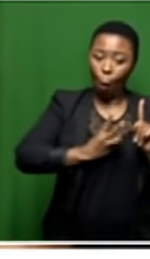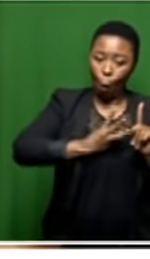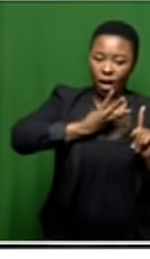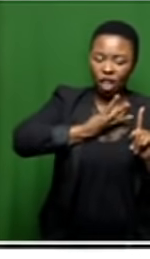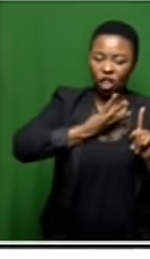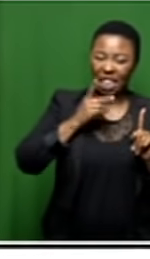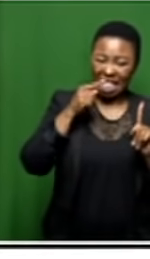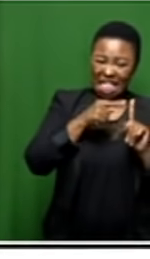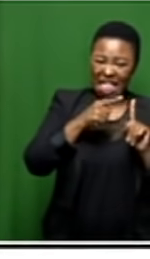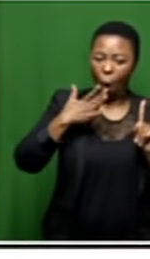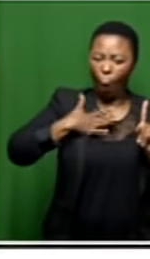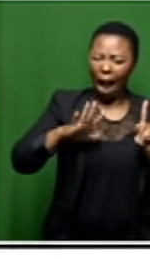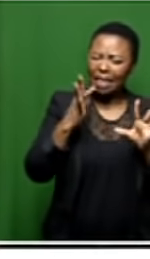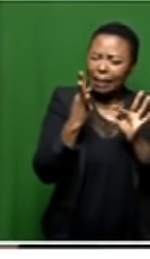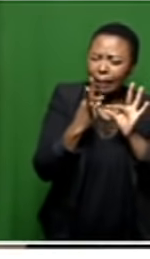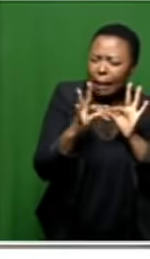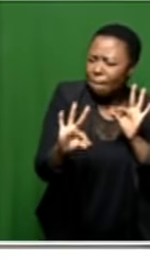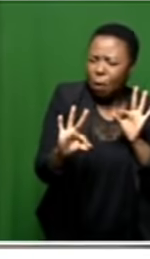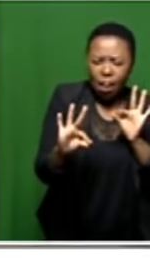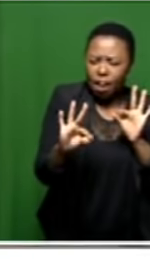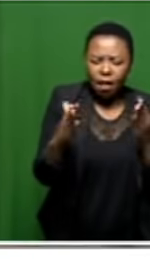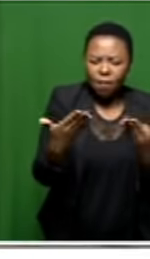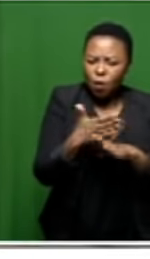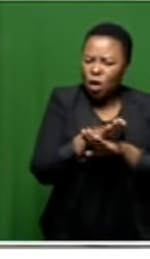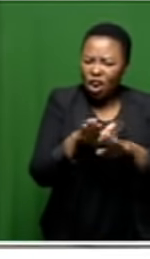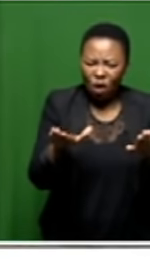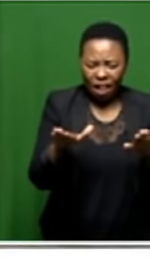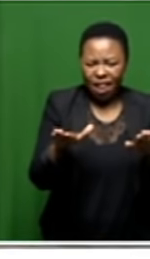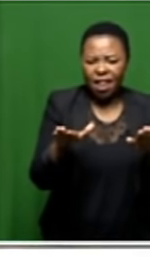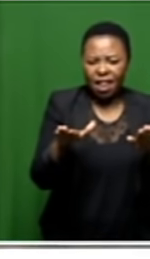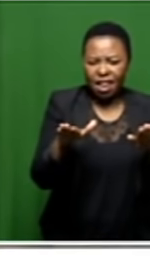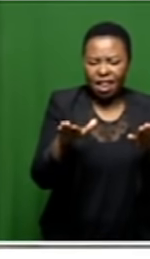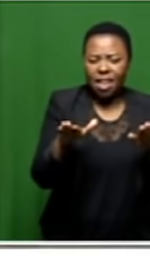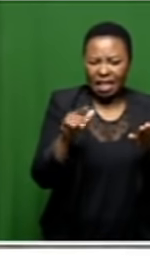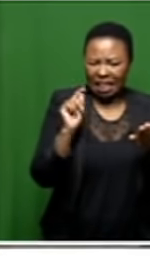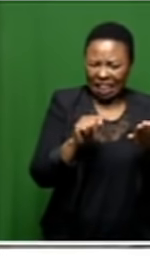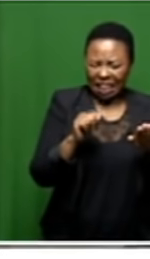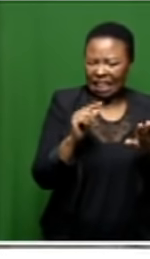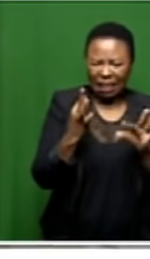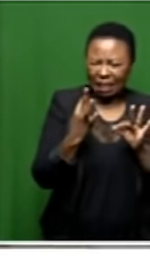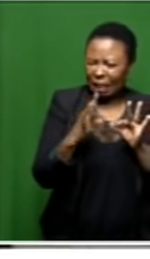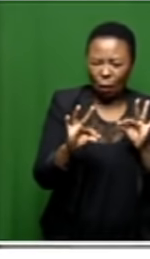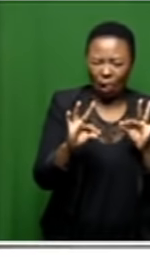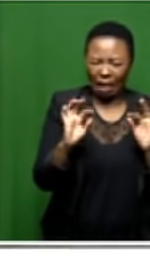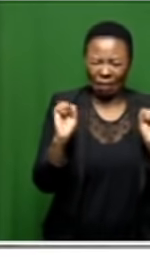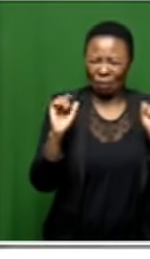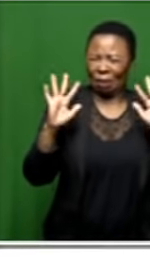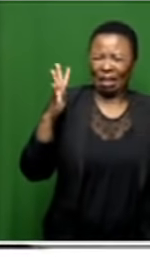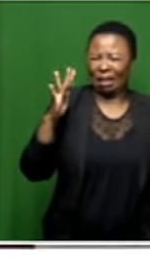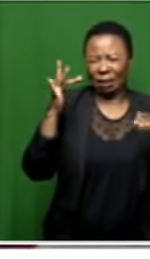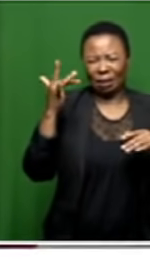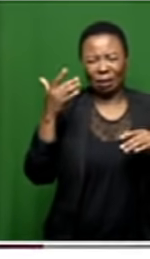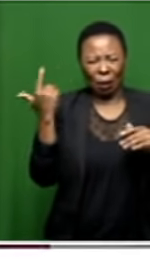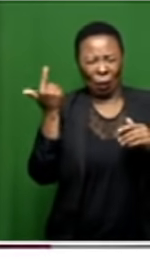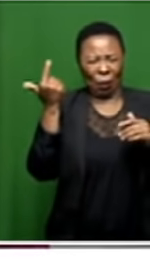wanted a simple funeral which is not glitz and